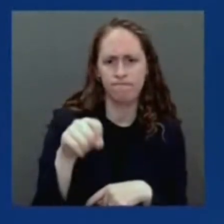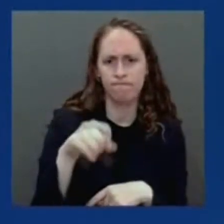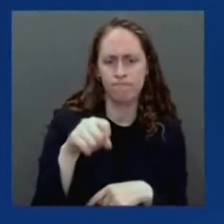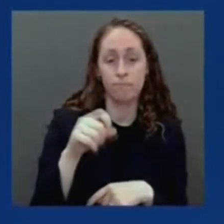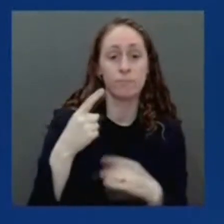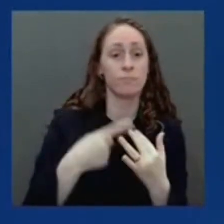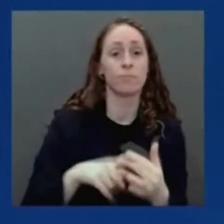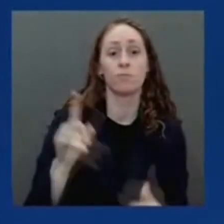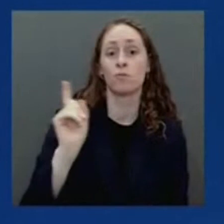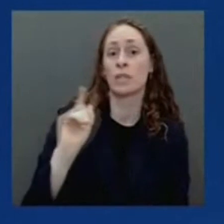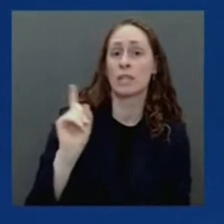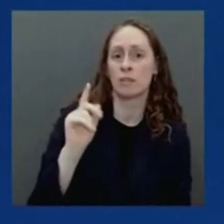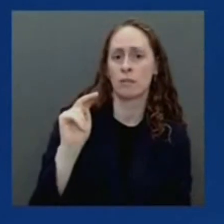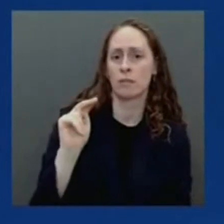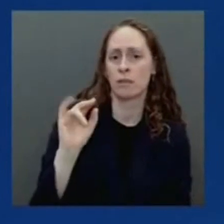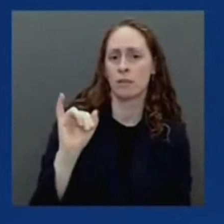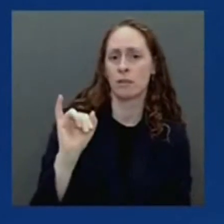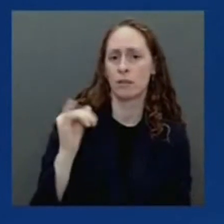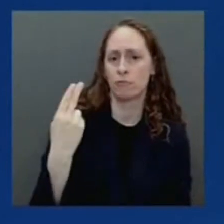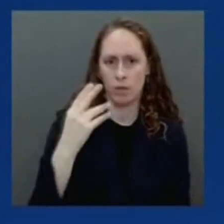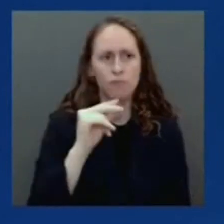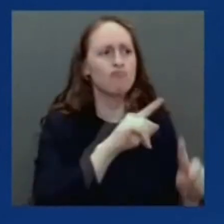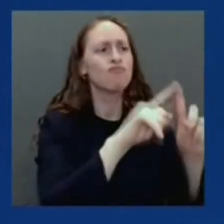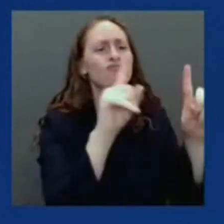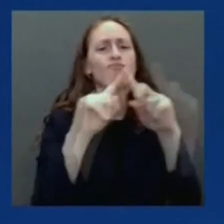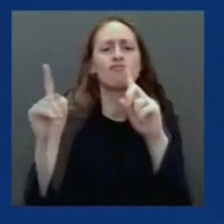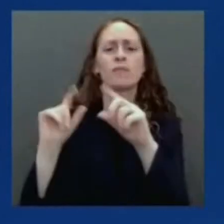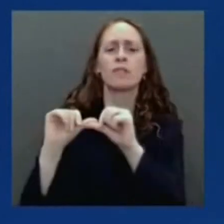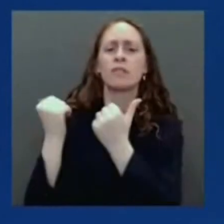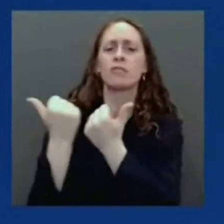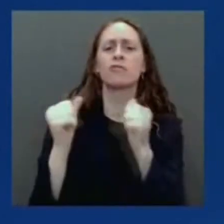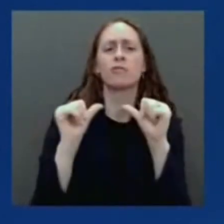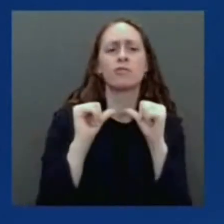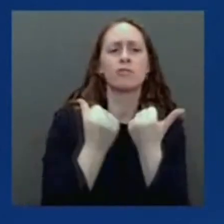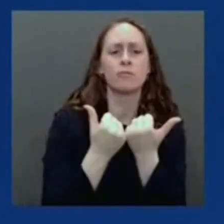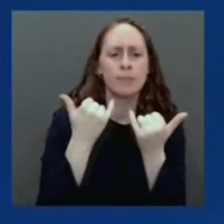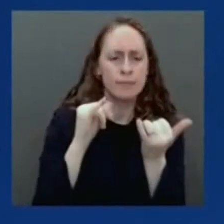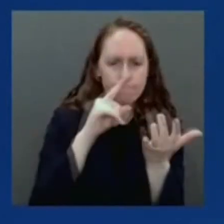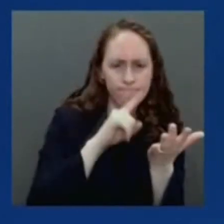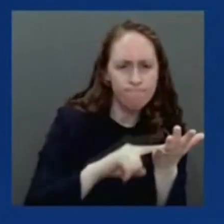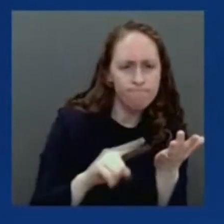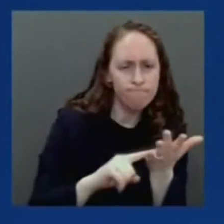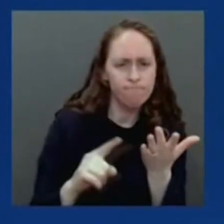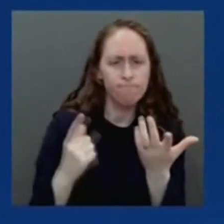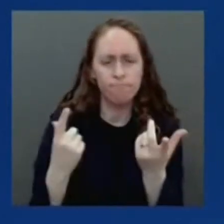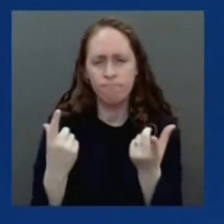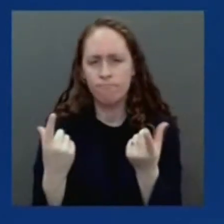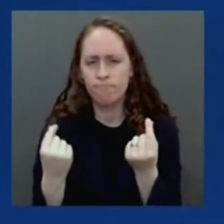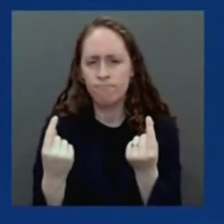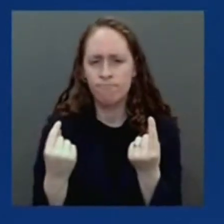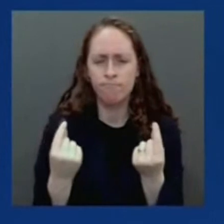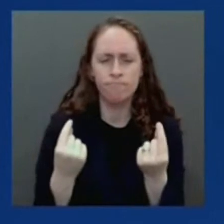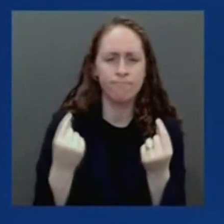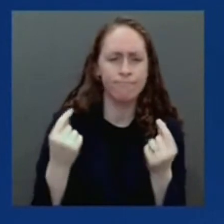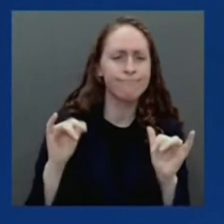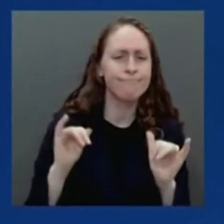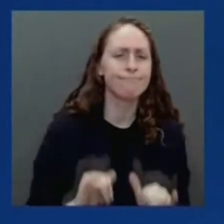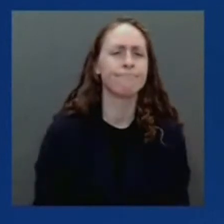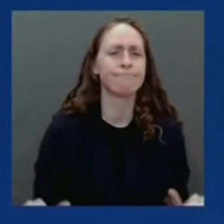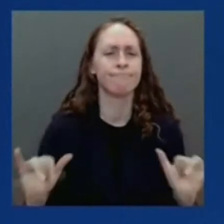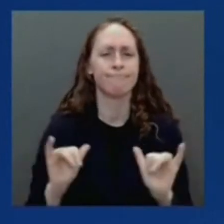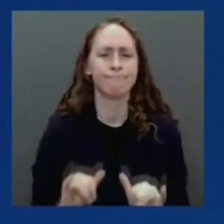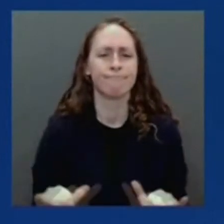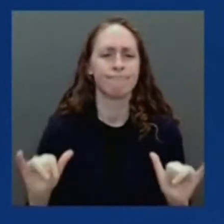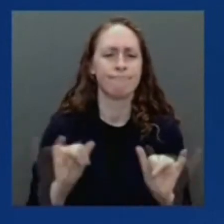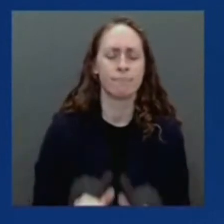at the incidence, the prevalence, and hopefully understanding the pathogenic mechanisms of long COVID.